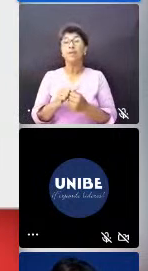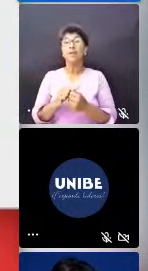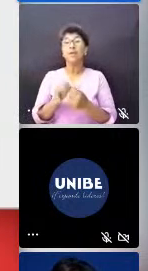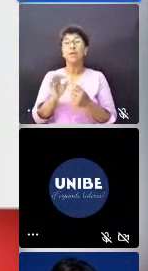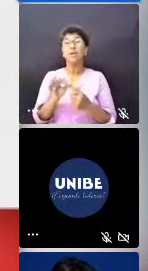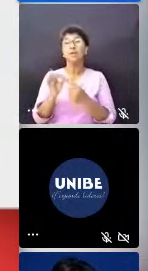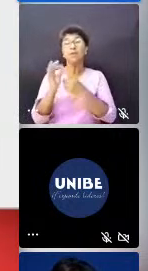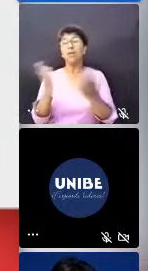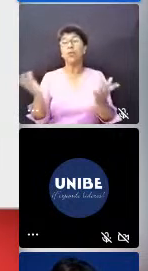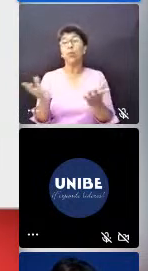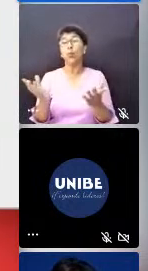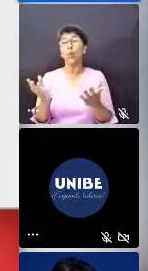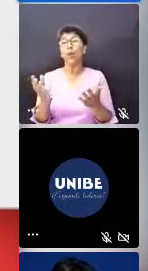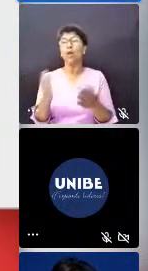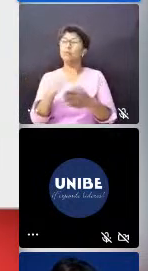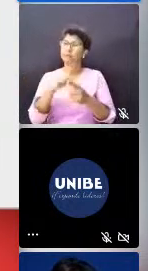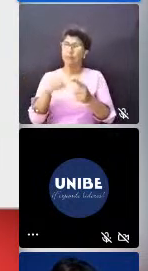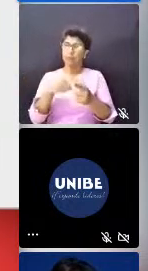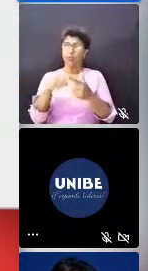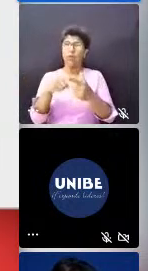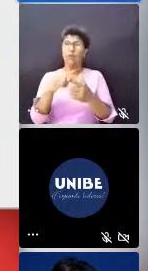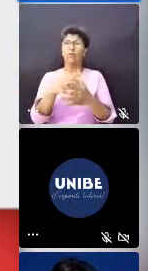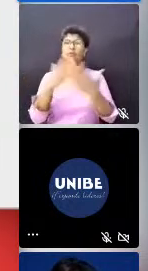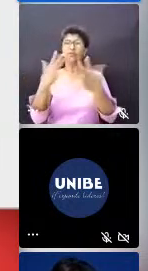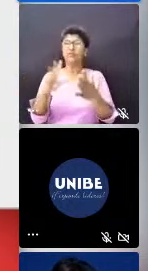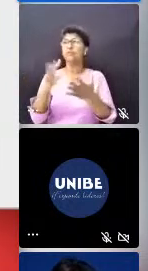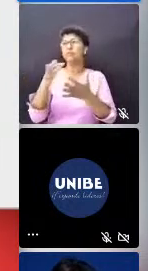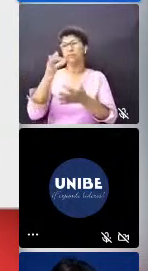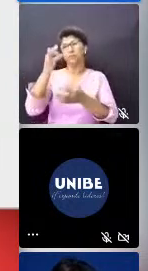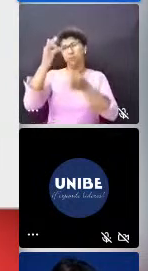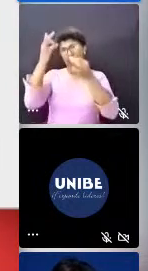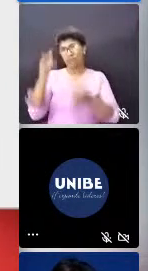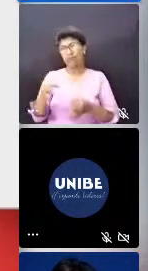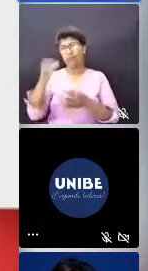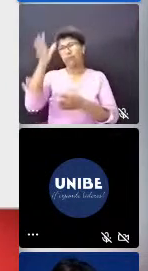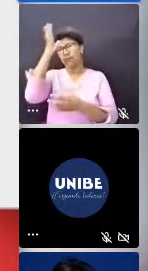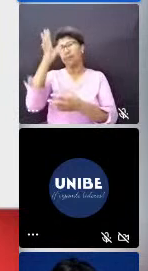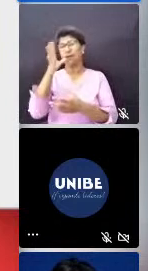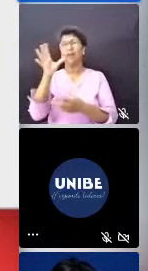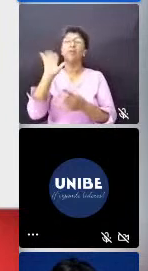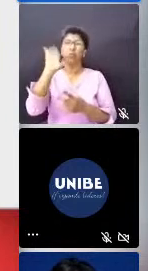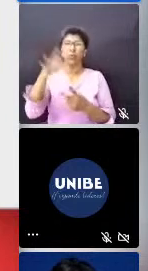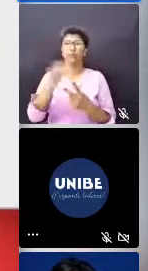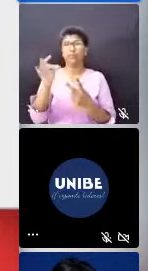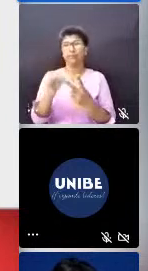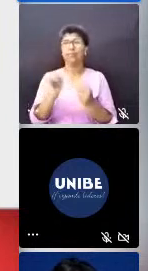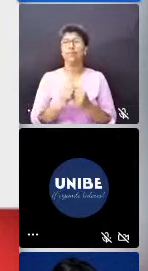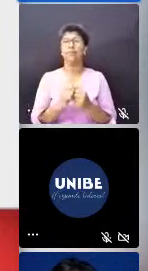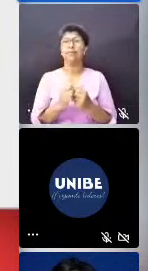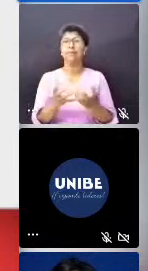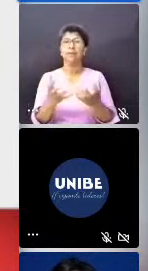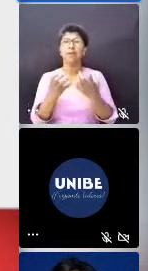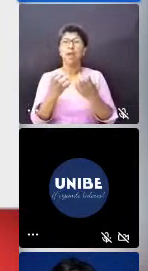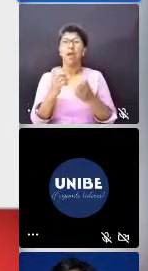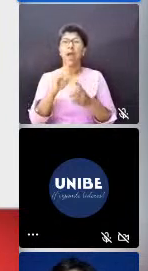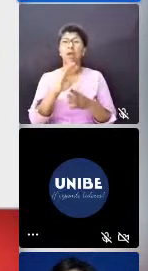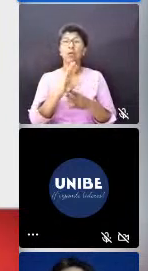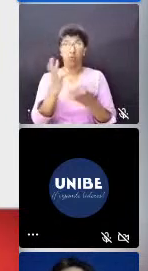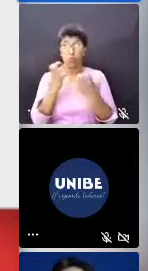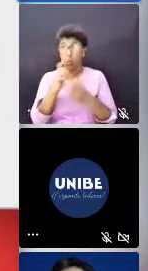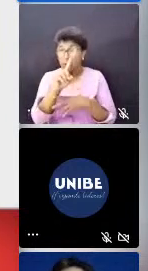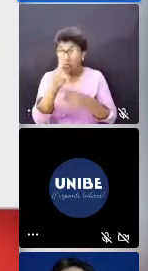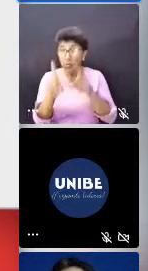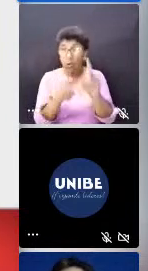but at the end of the day, it's the parents who decide. And here I'd like to ask you after this presentation